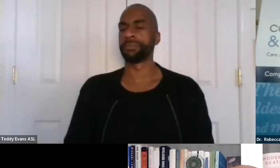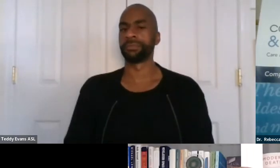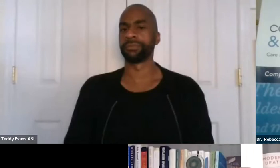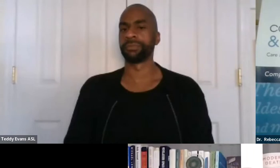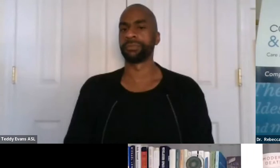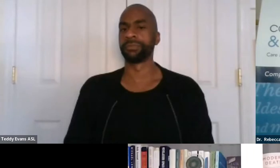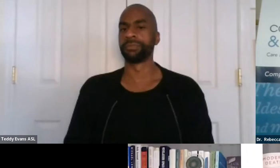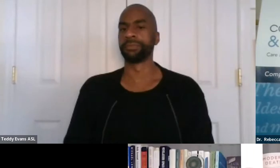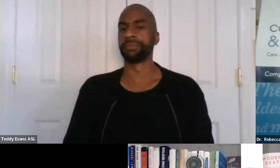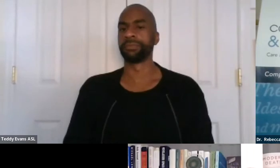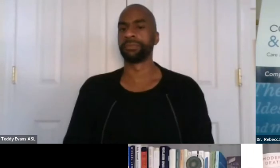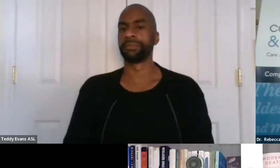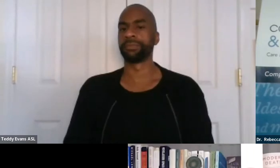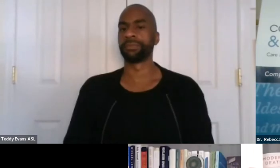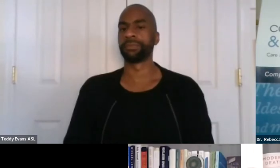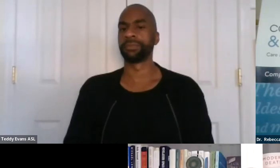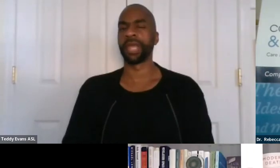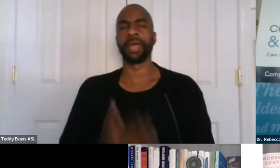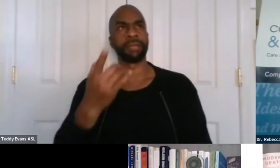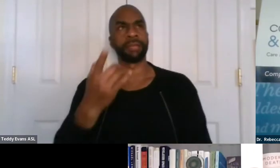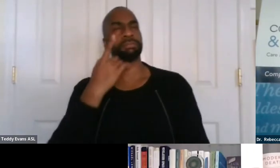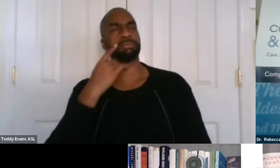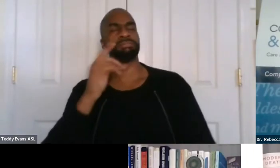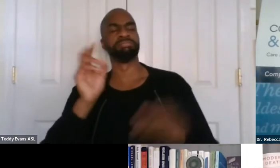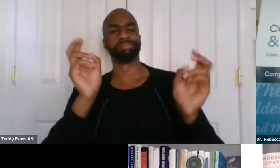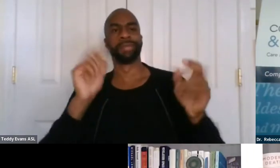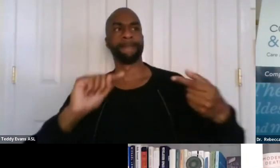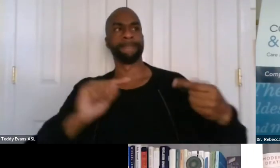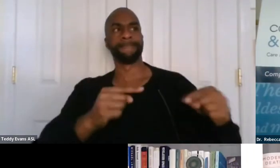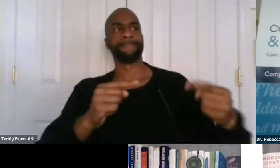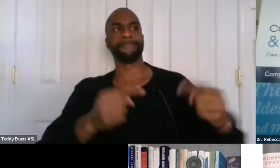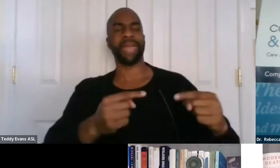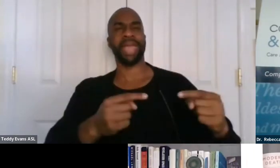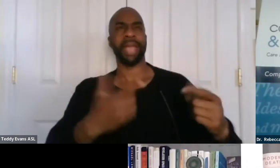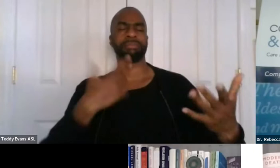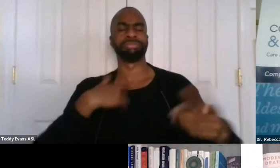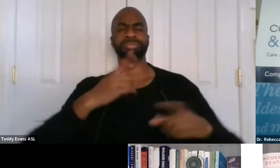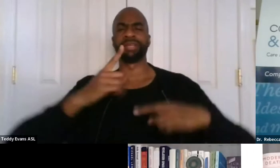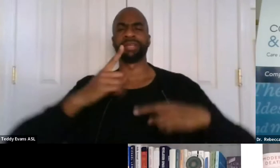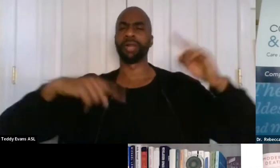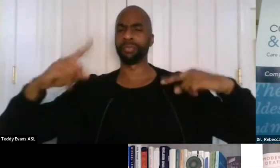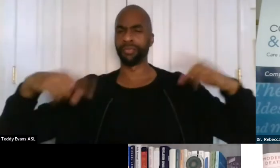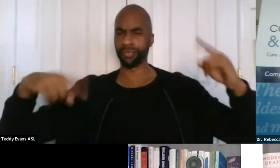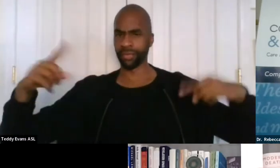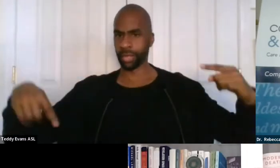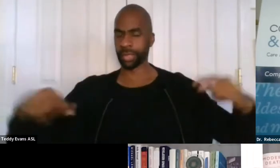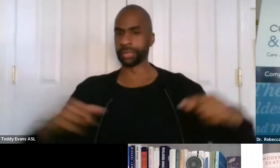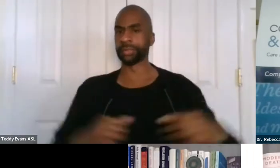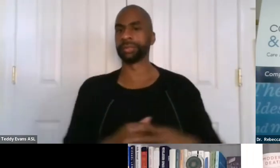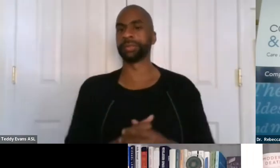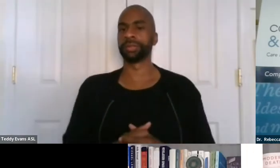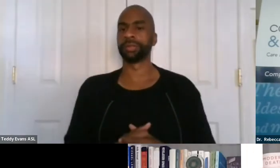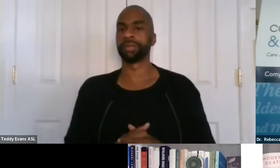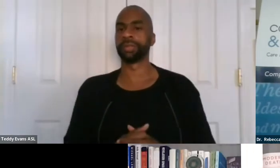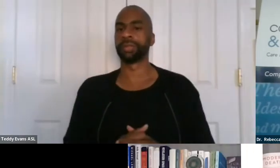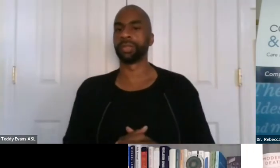Ethan, because pain is so subjective, because oftentimes we don't have our usual aids, if you may,